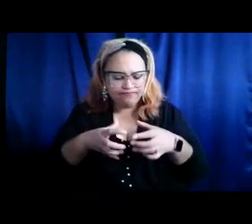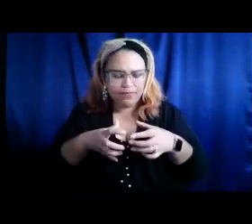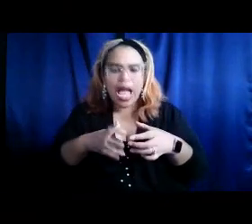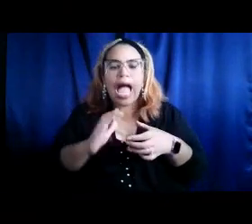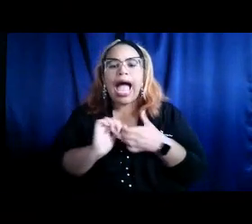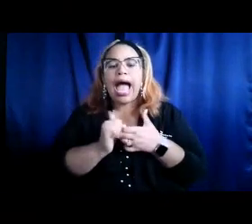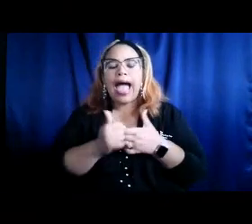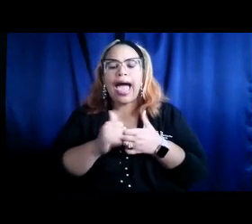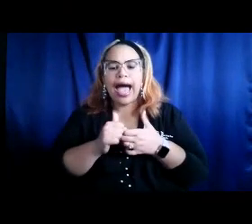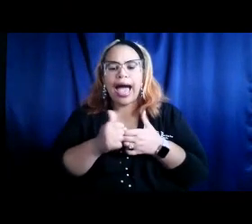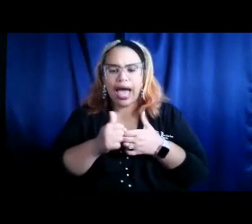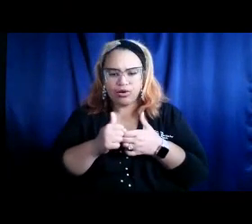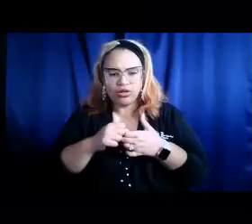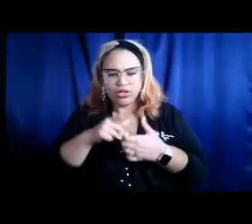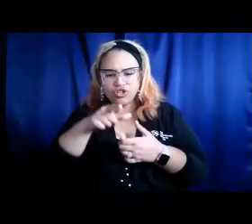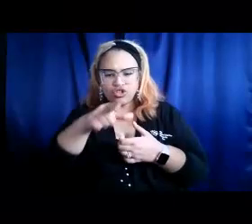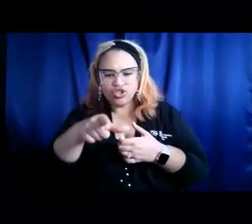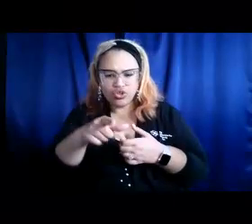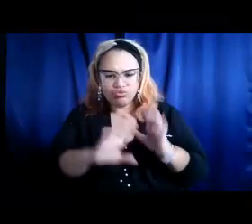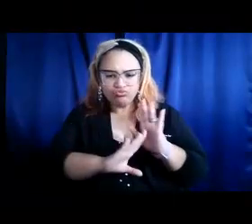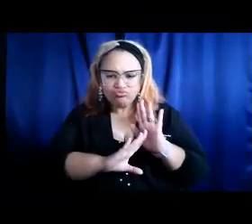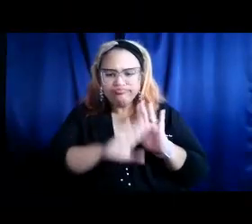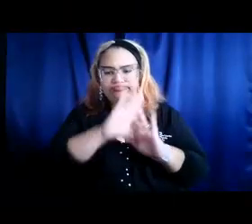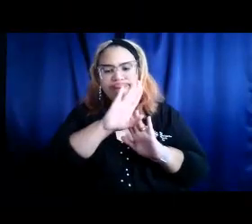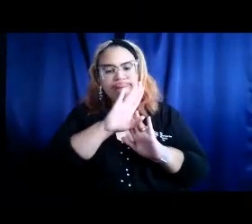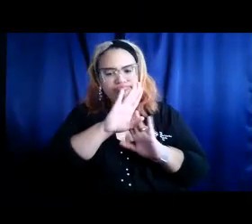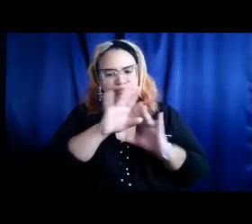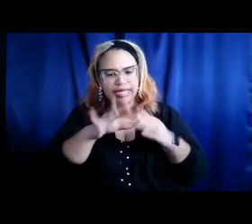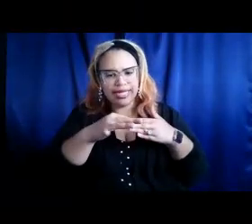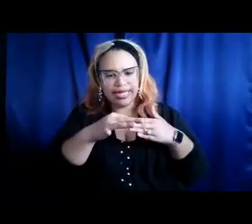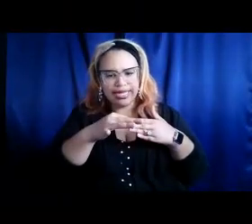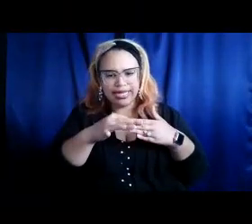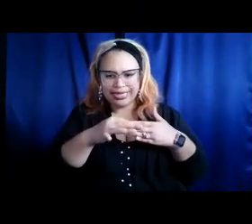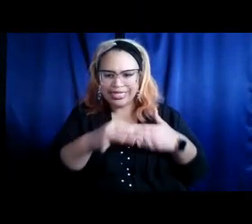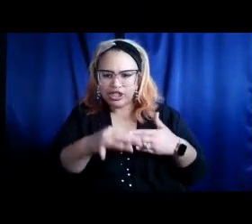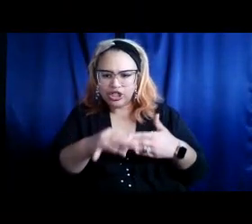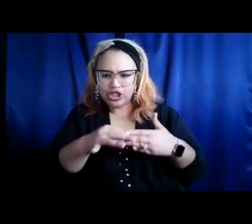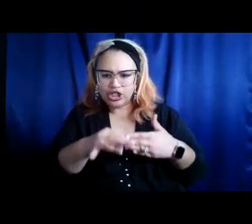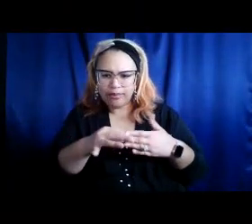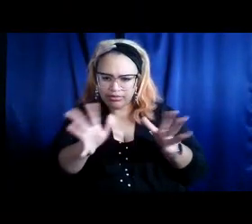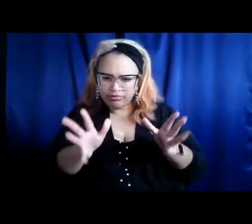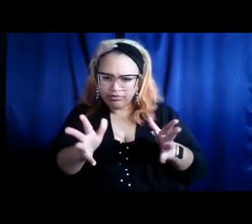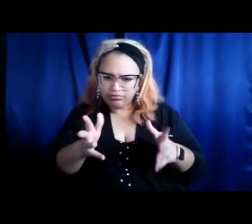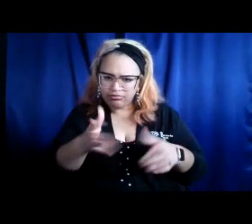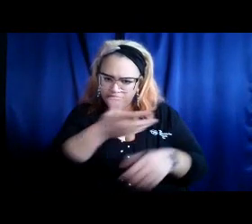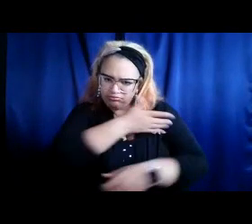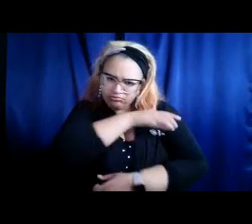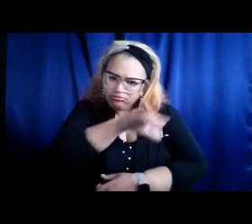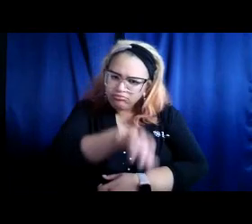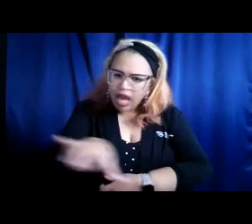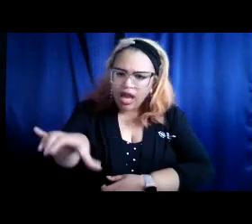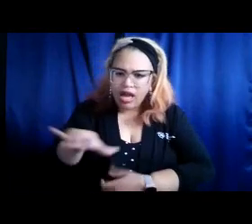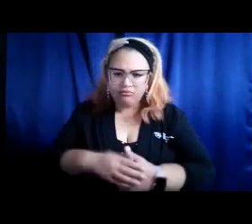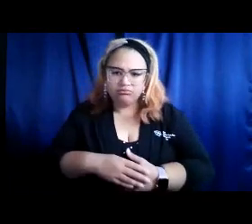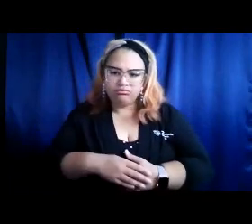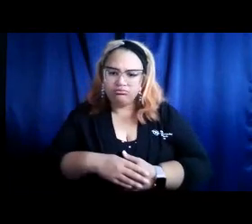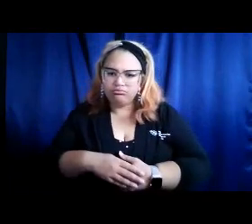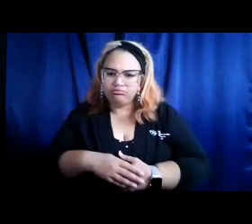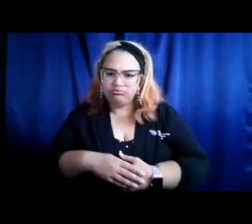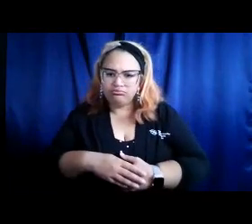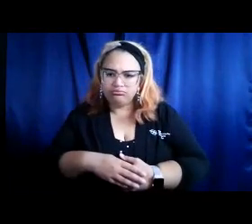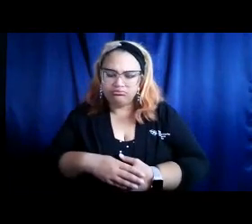had a career-focused conversation with a team member? How confident do you feel in recognizing and responding to accommodation